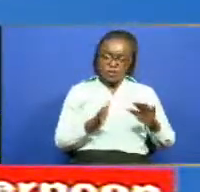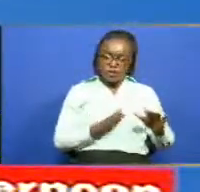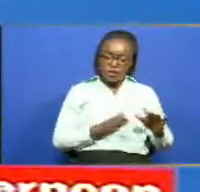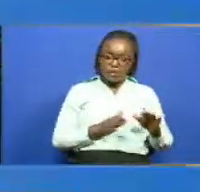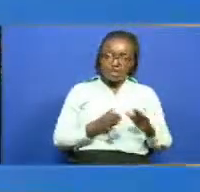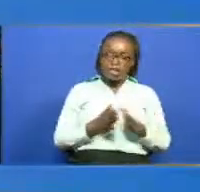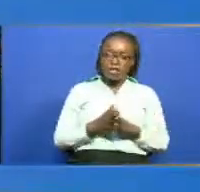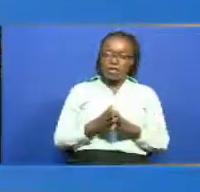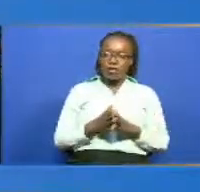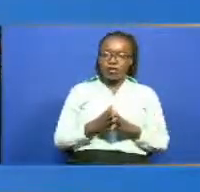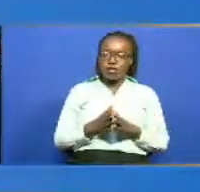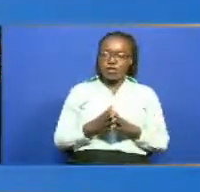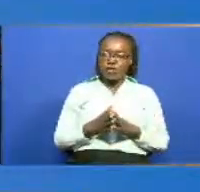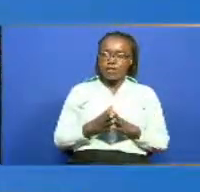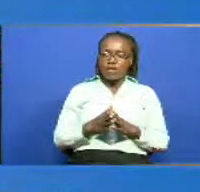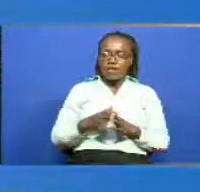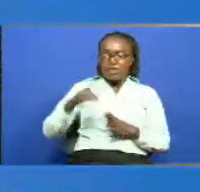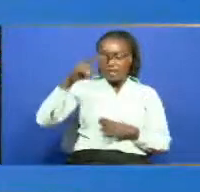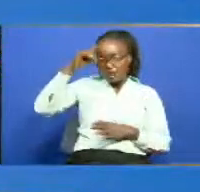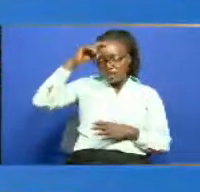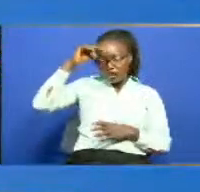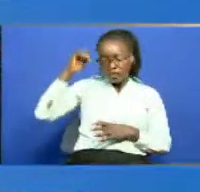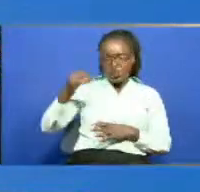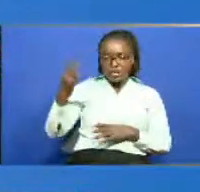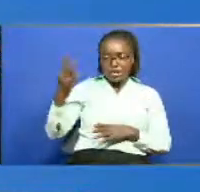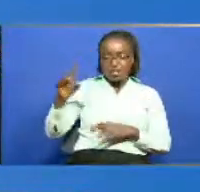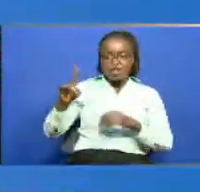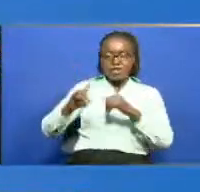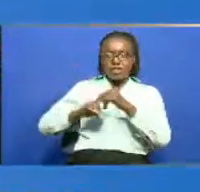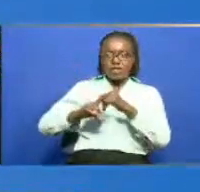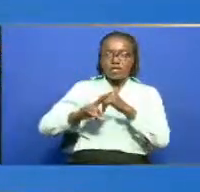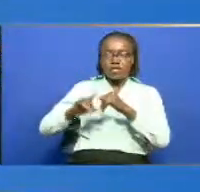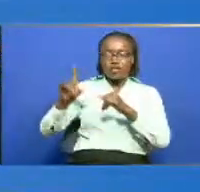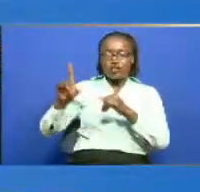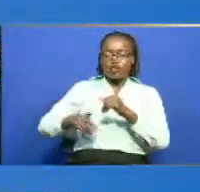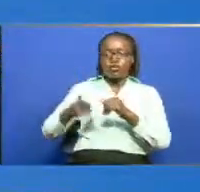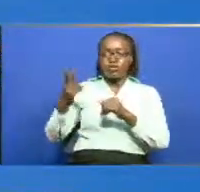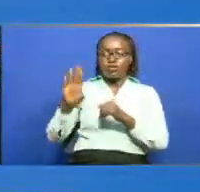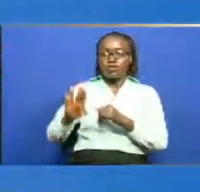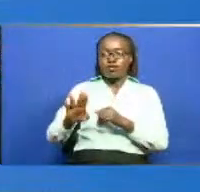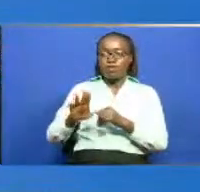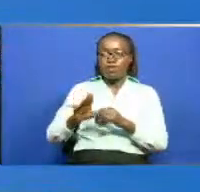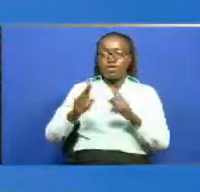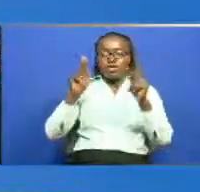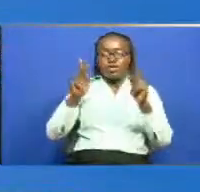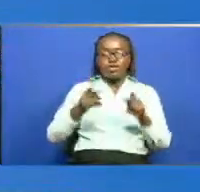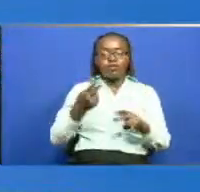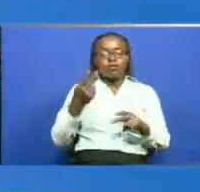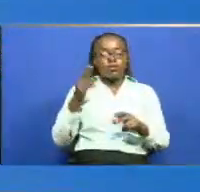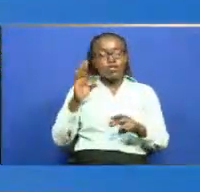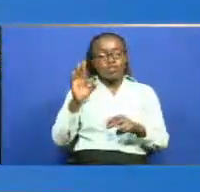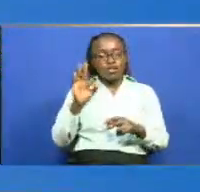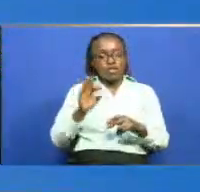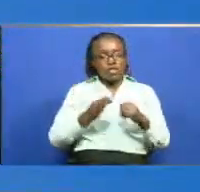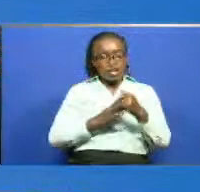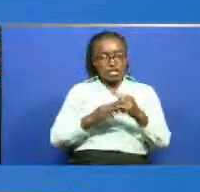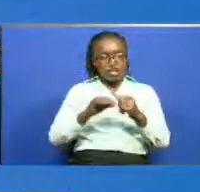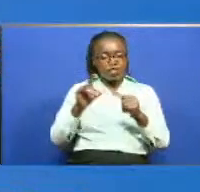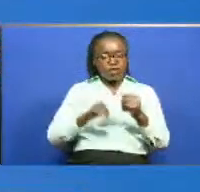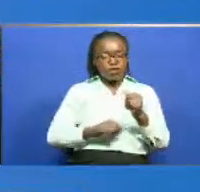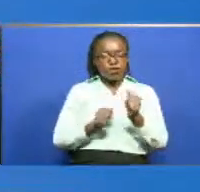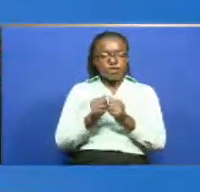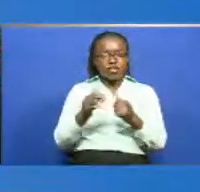temperatures are concerned in the country, Mandera highs of 36 and lows of 24, Kisumu highs of 28 and lows of 19, and here in